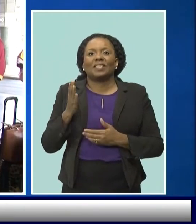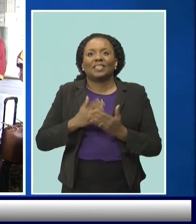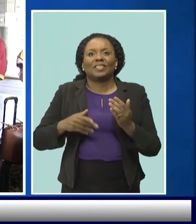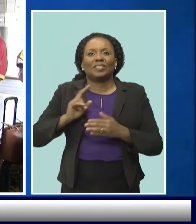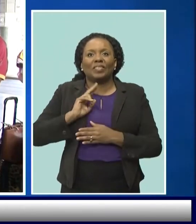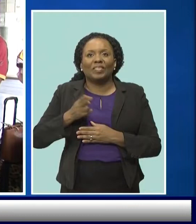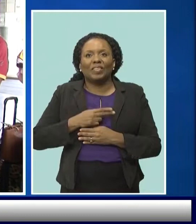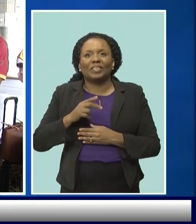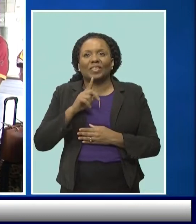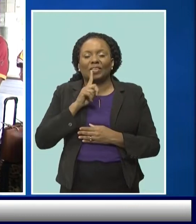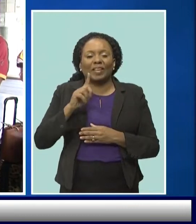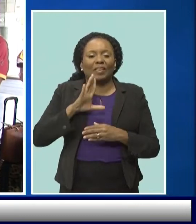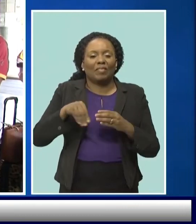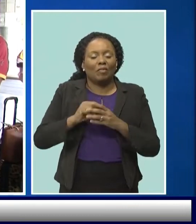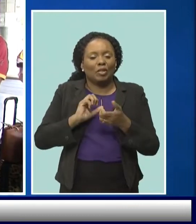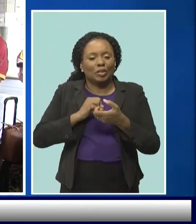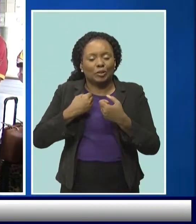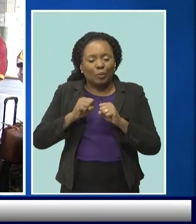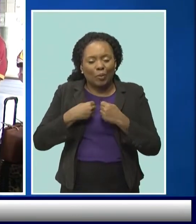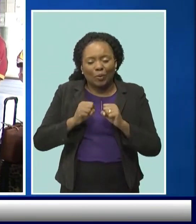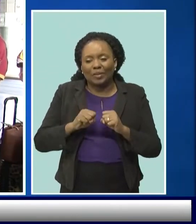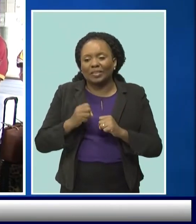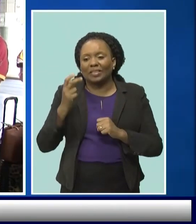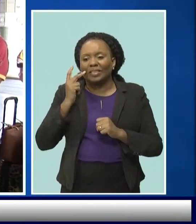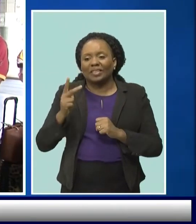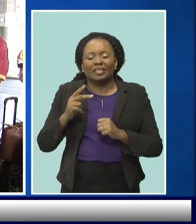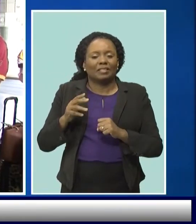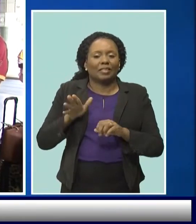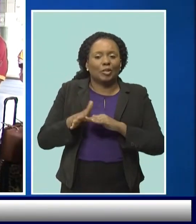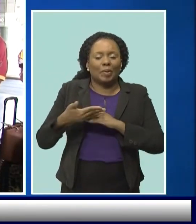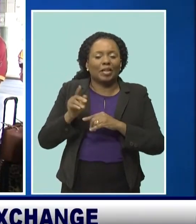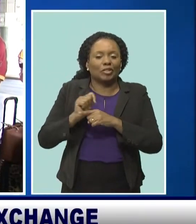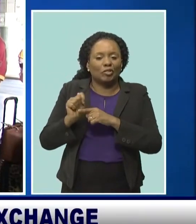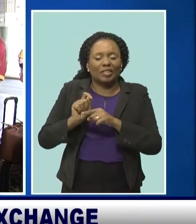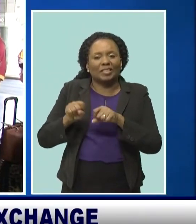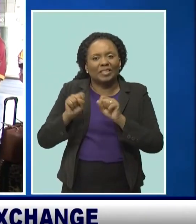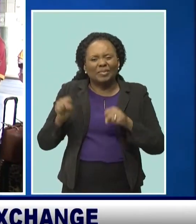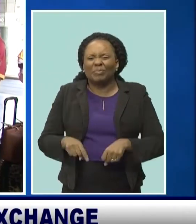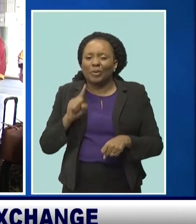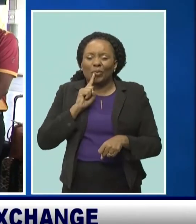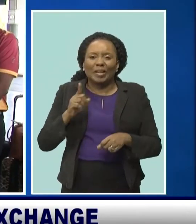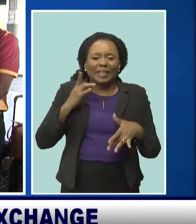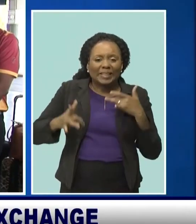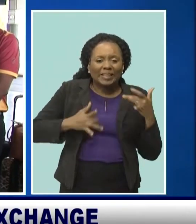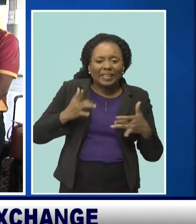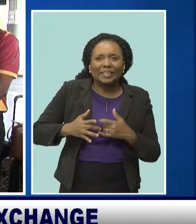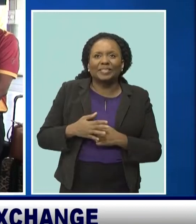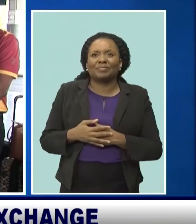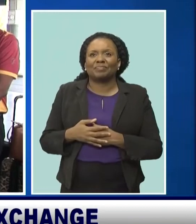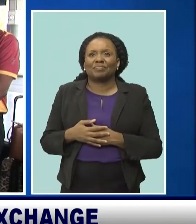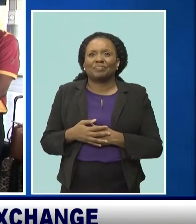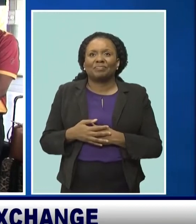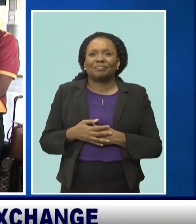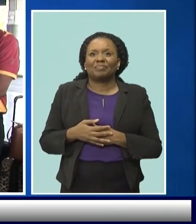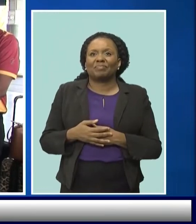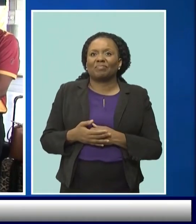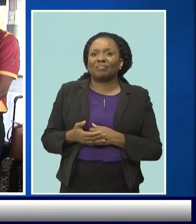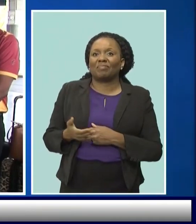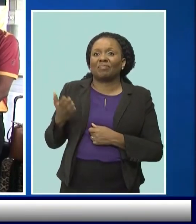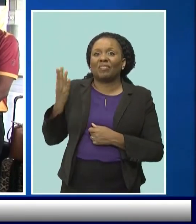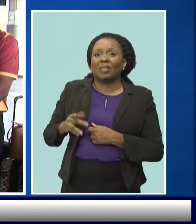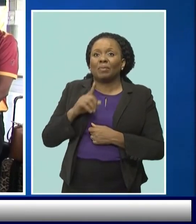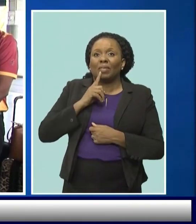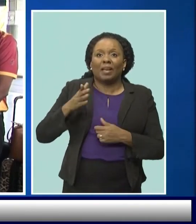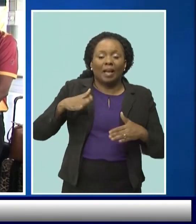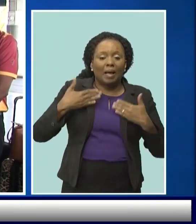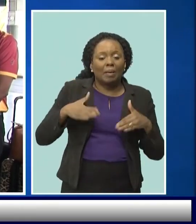training system and see what makes them so great. I think that's one of the big things that we're excited about. And I'm very glad that we were able to have this opportunity. We are